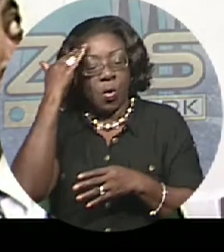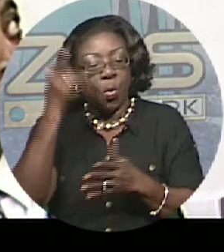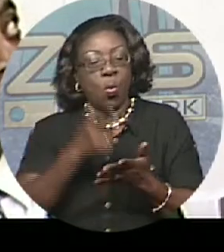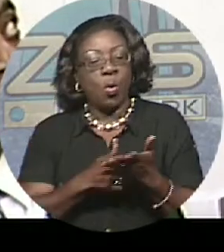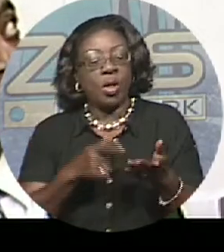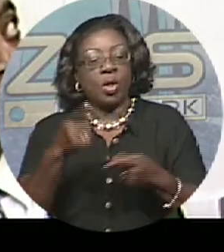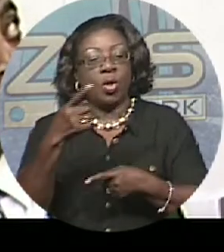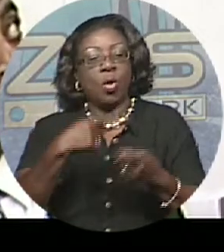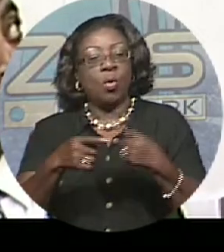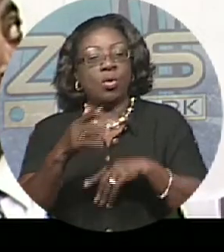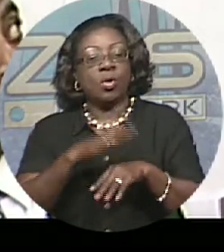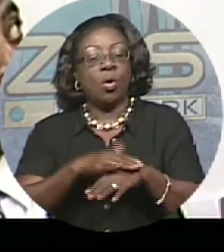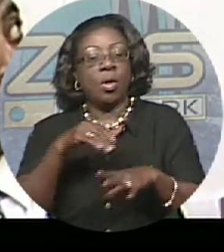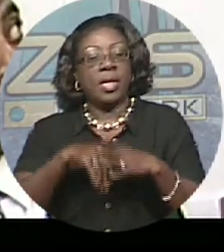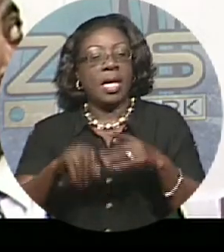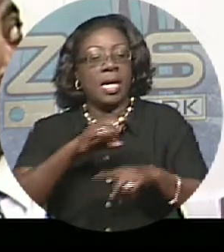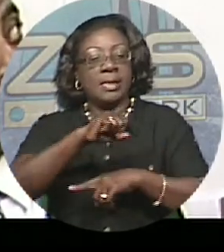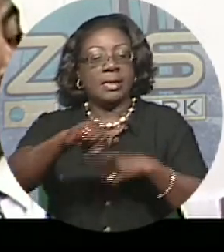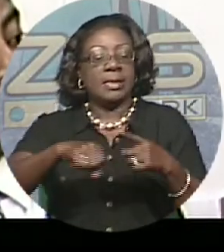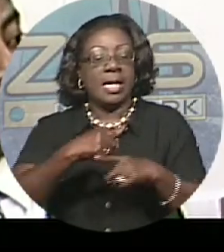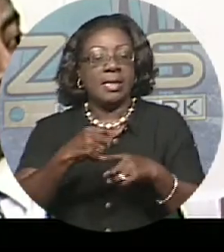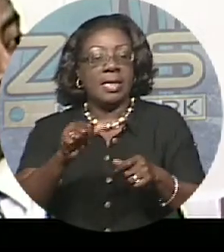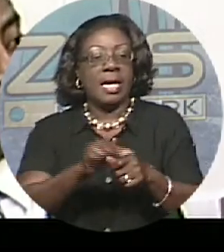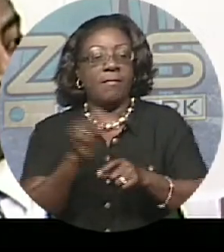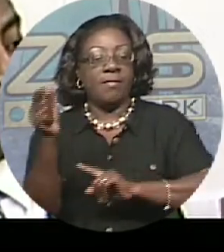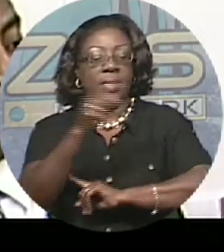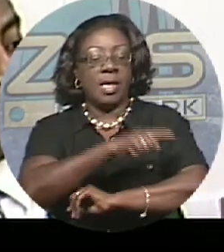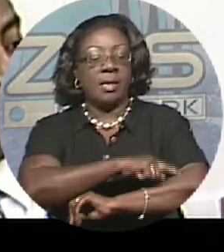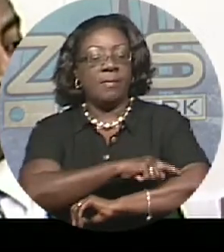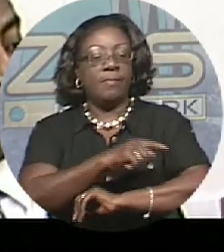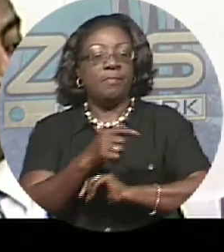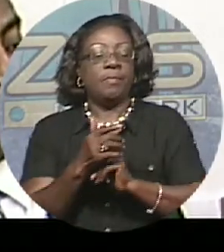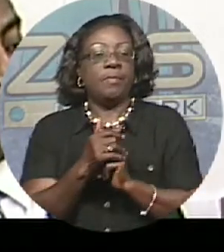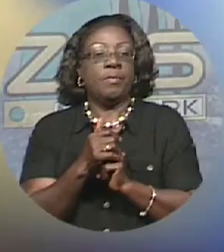on in our society on a daily basis.